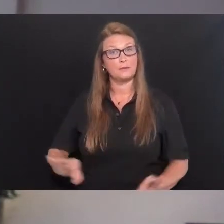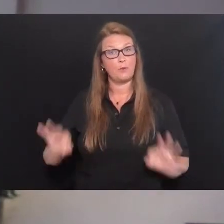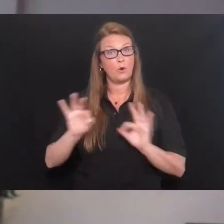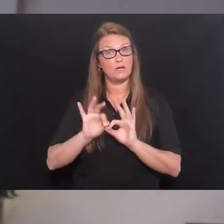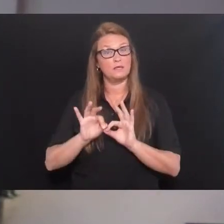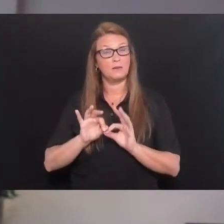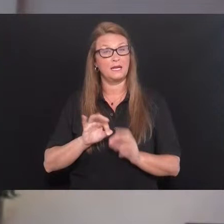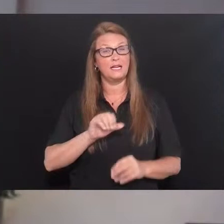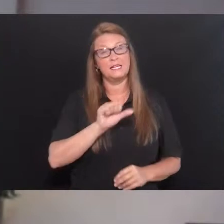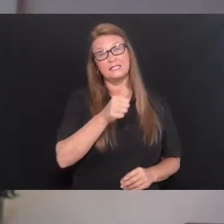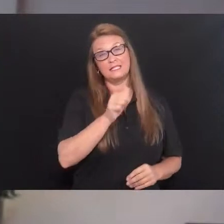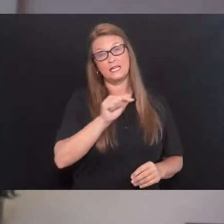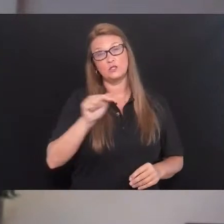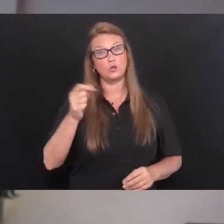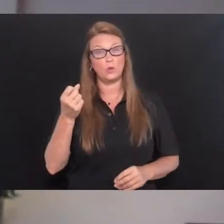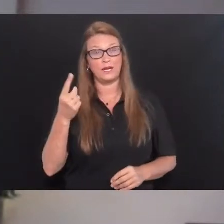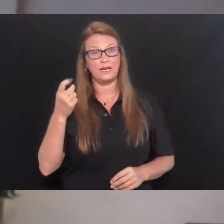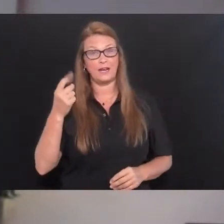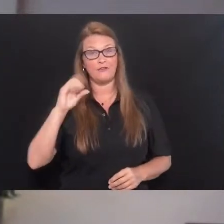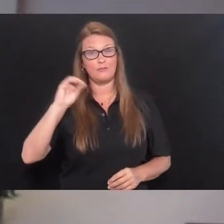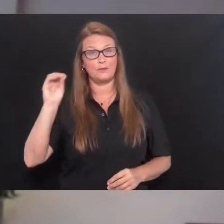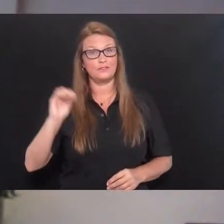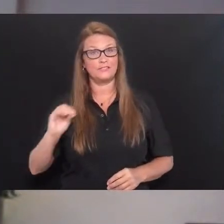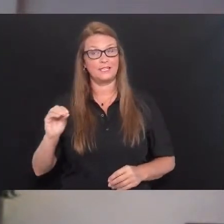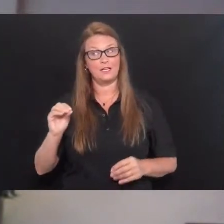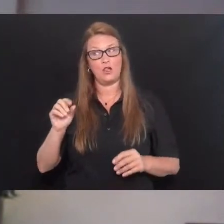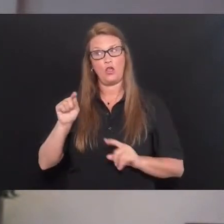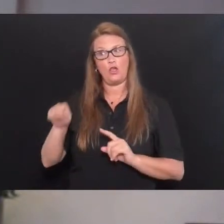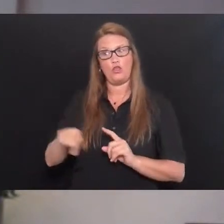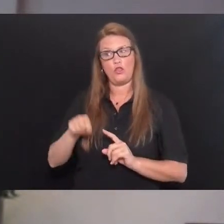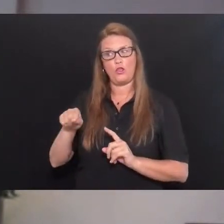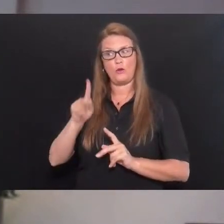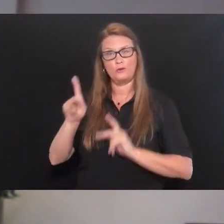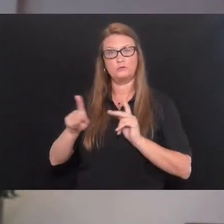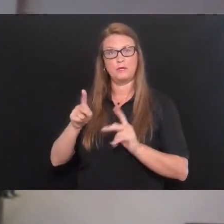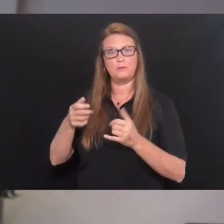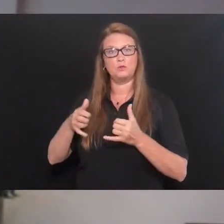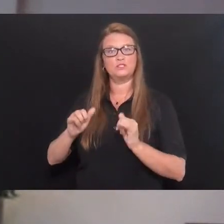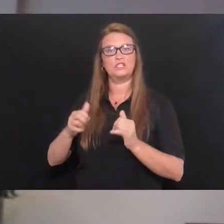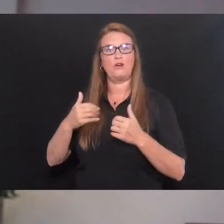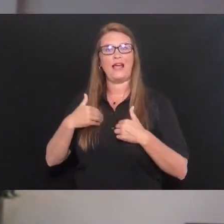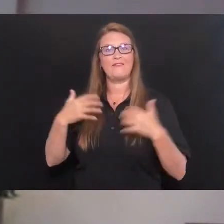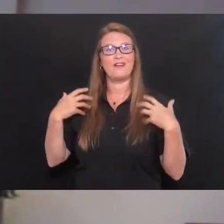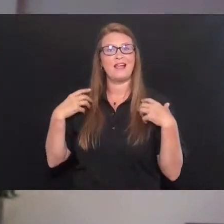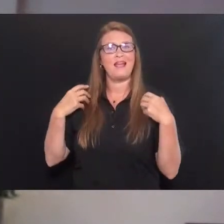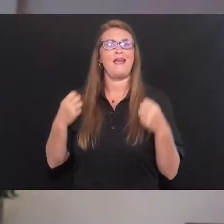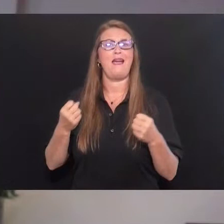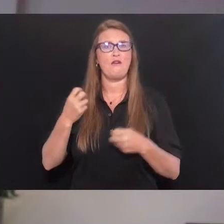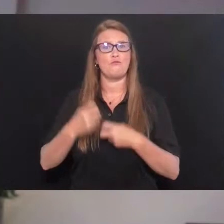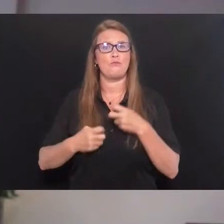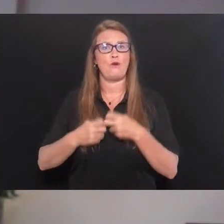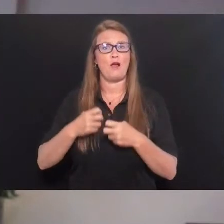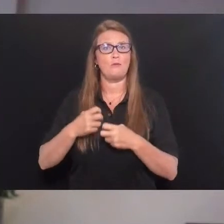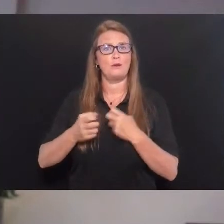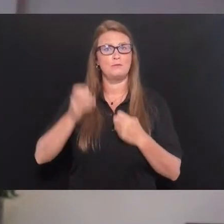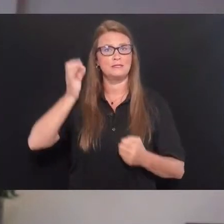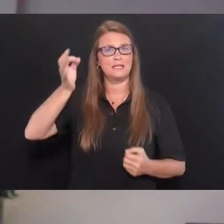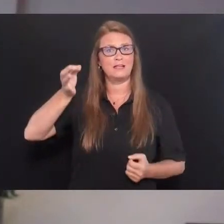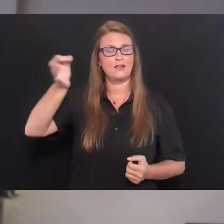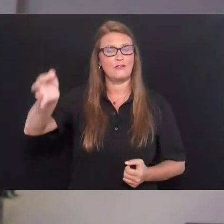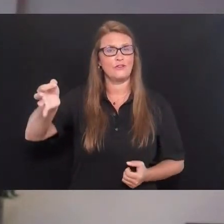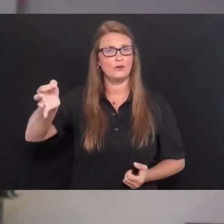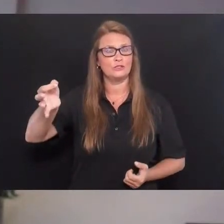10 to 11% of those people are still impacted negatively in their health and disabled from their normal